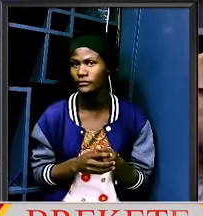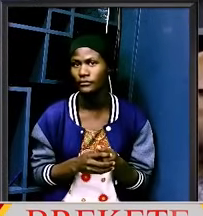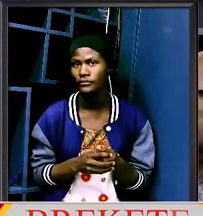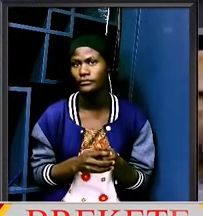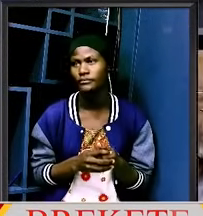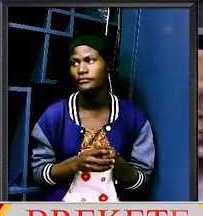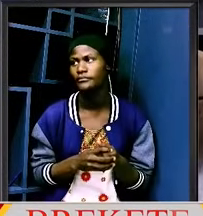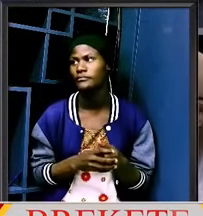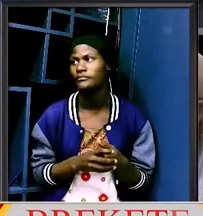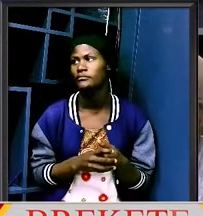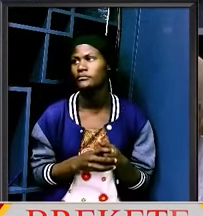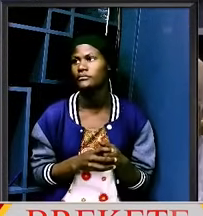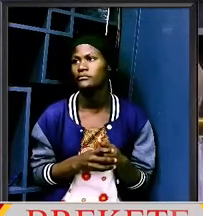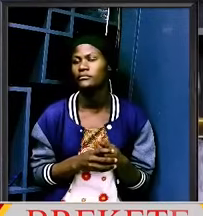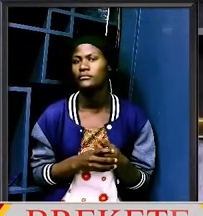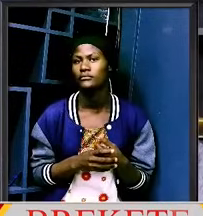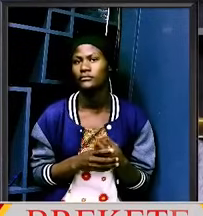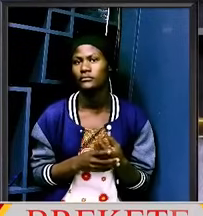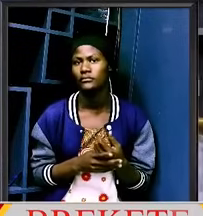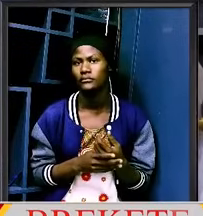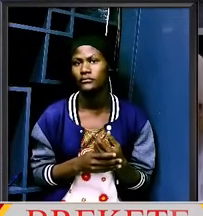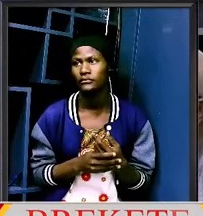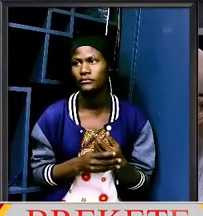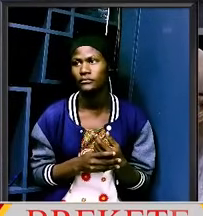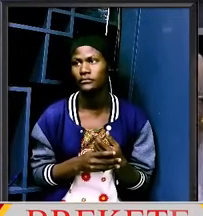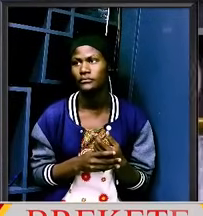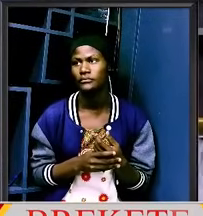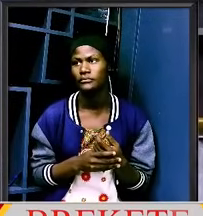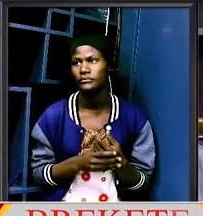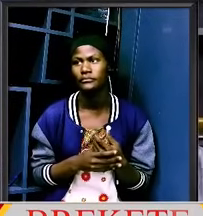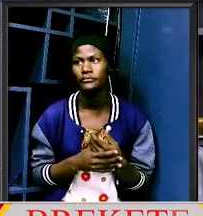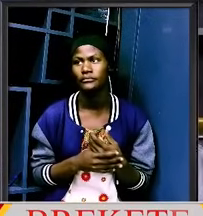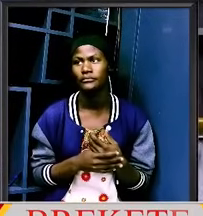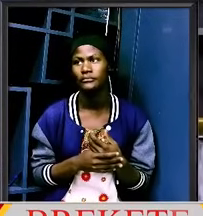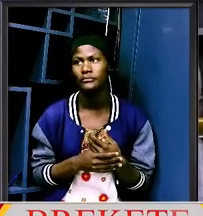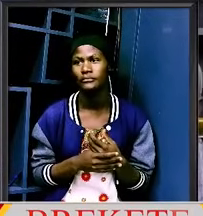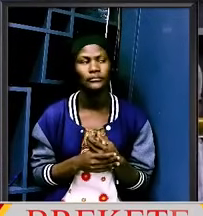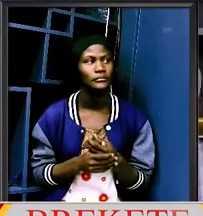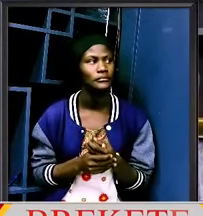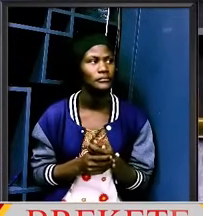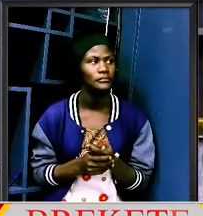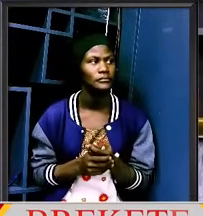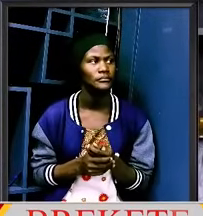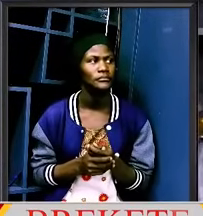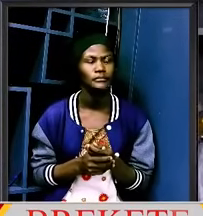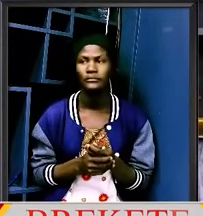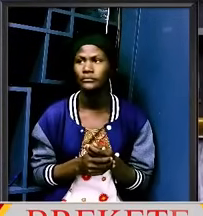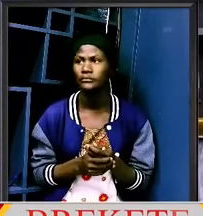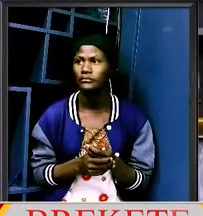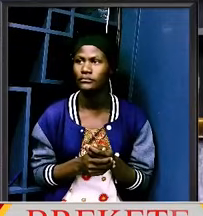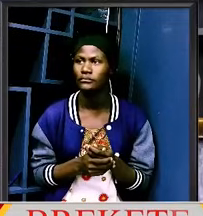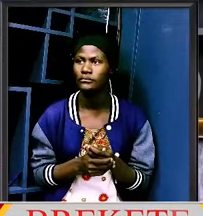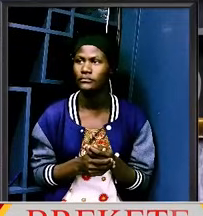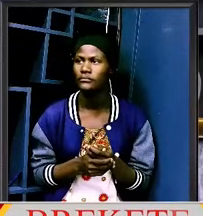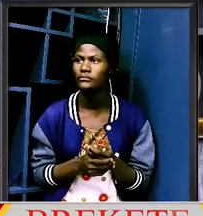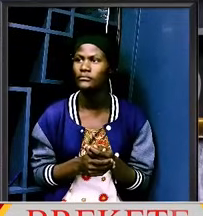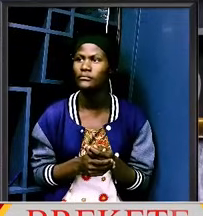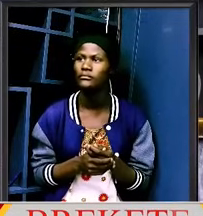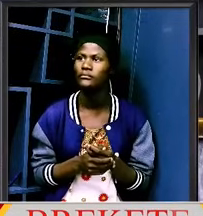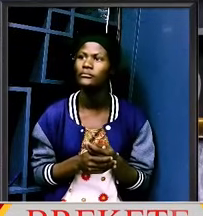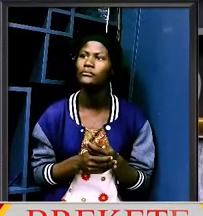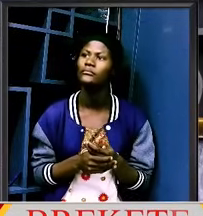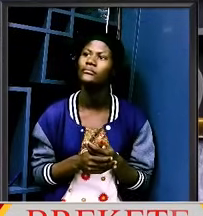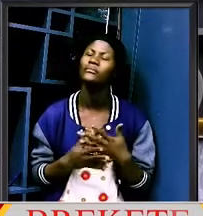Yeah. The level of impunity. Sorry, consultant. Ordinary president, sir. I want to add something. Yes.